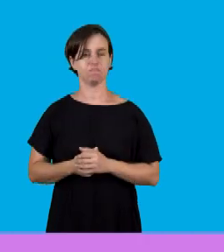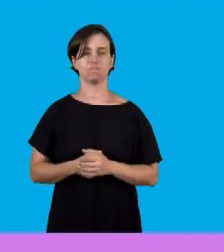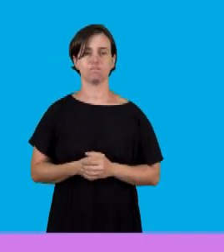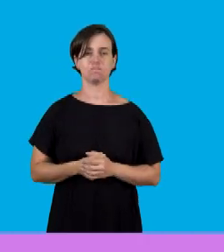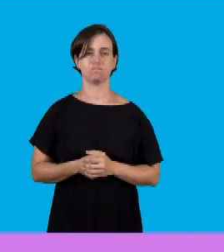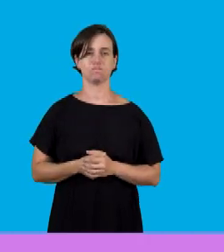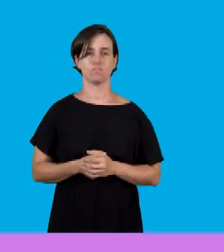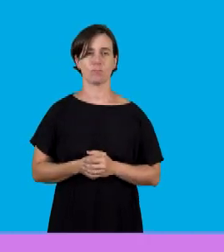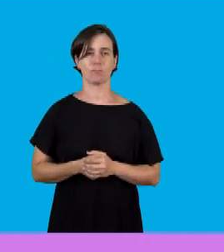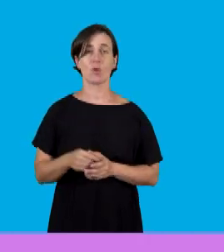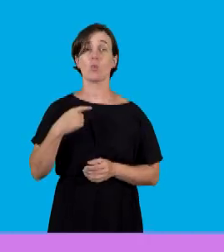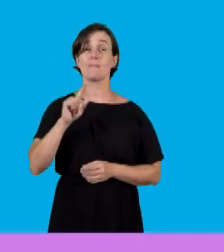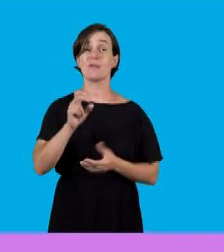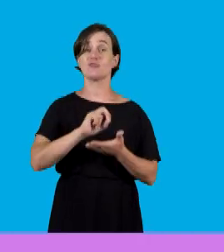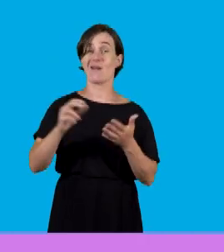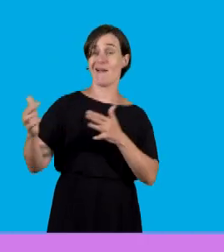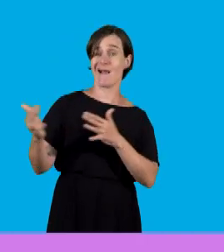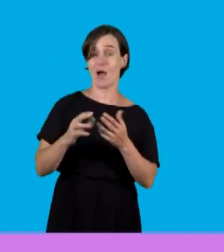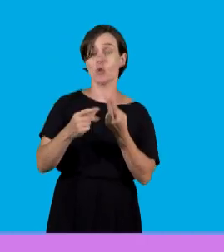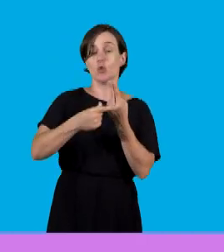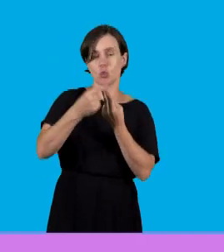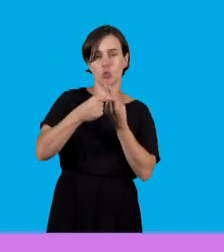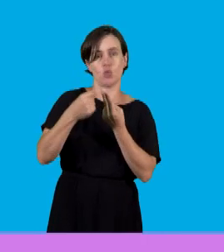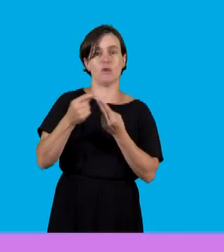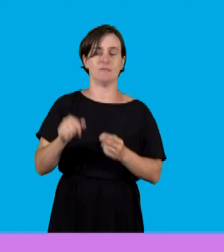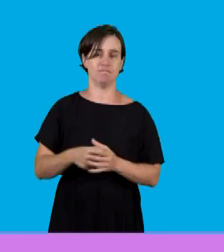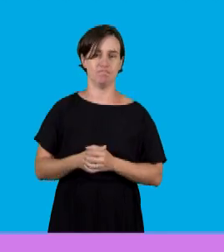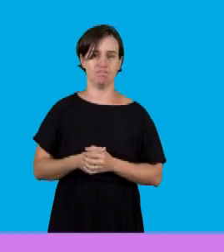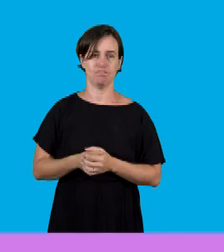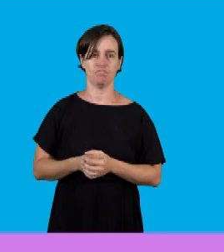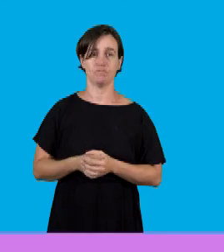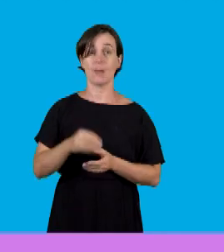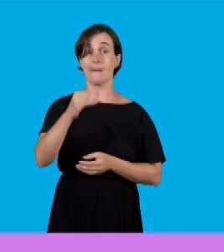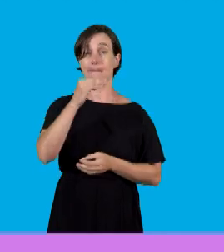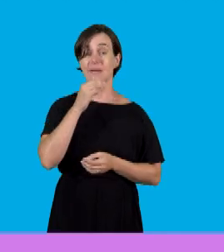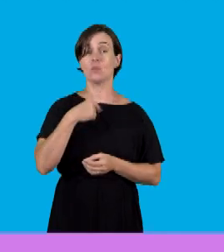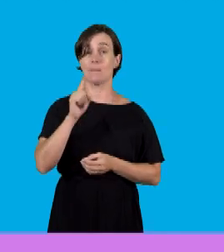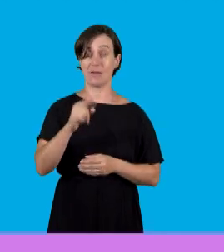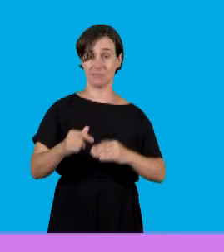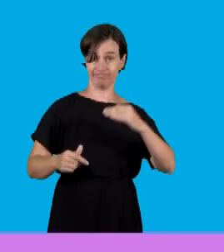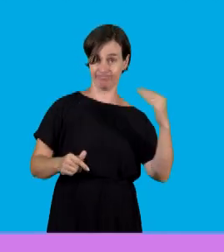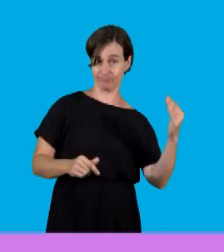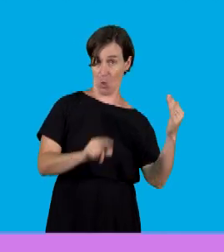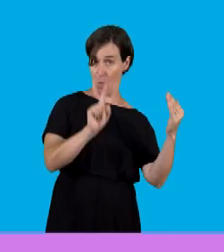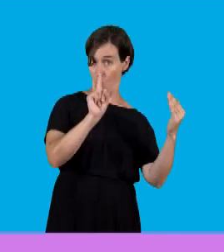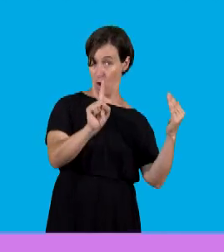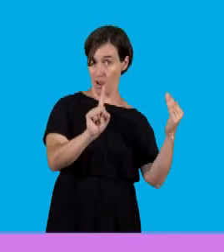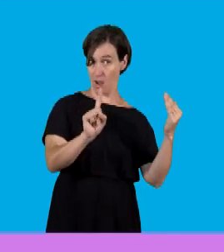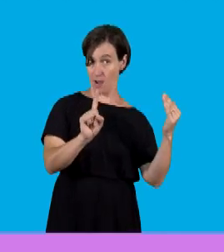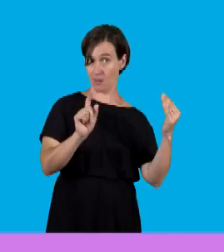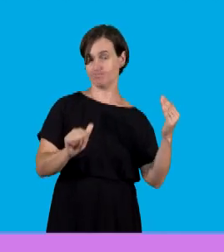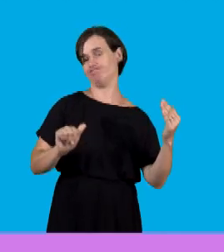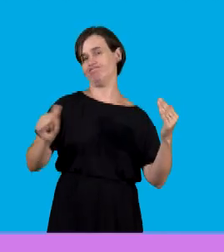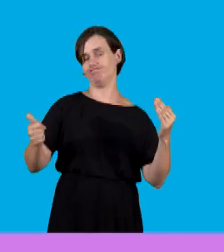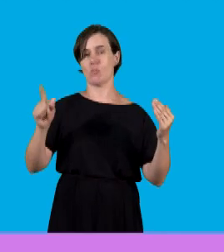reality. Now the question further says that we must write it in unit form. So when we write it in unit form, then it means we must have 1 on our left hand